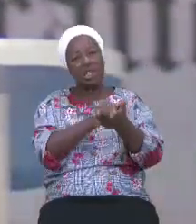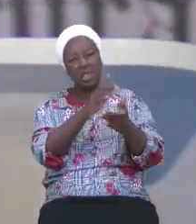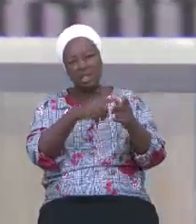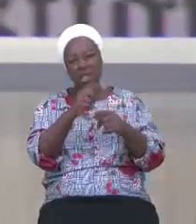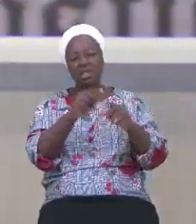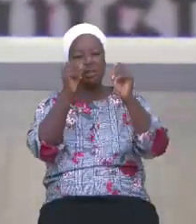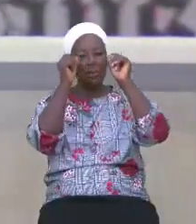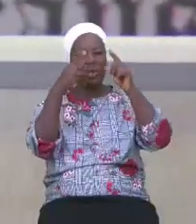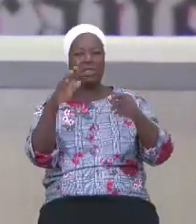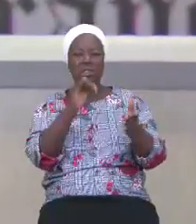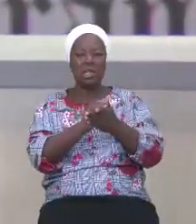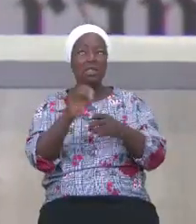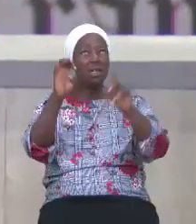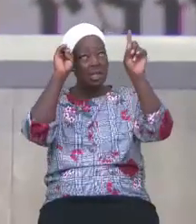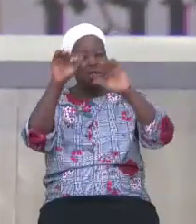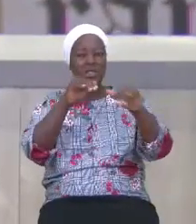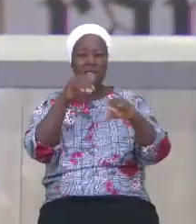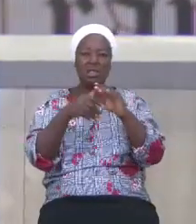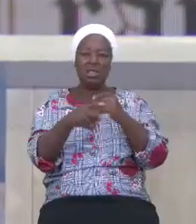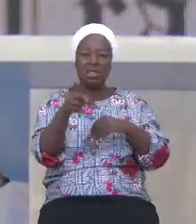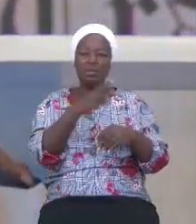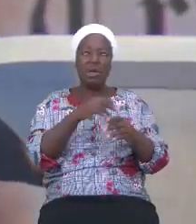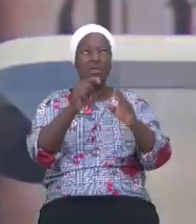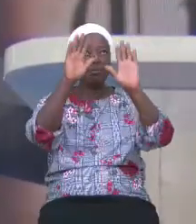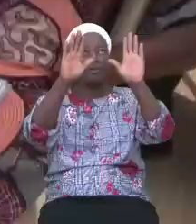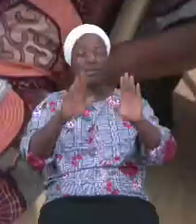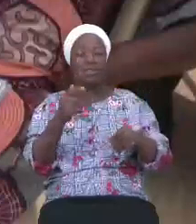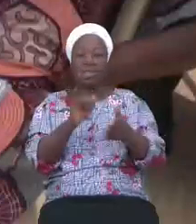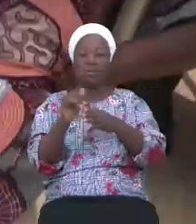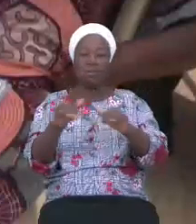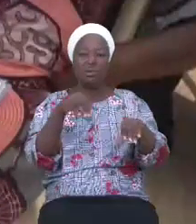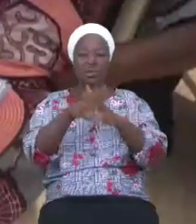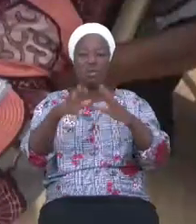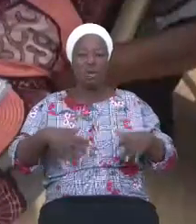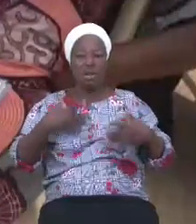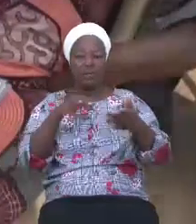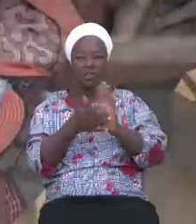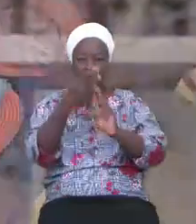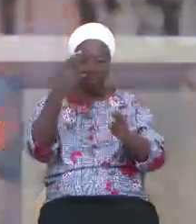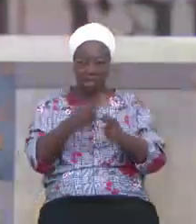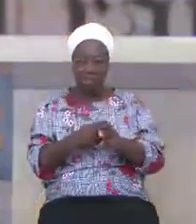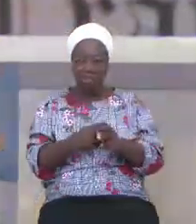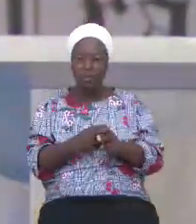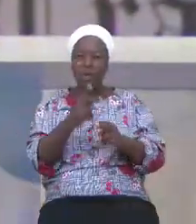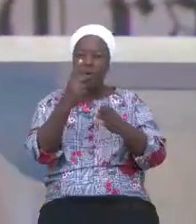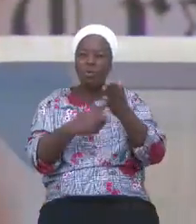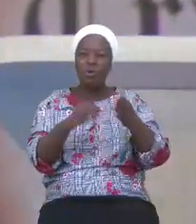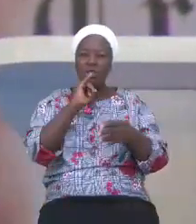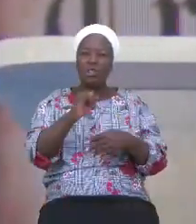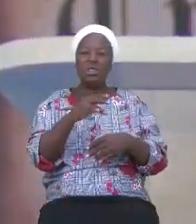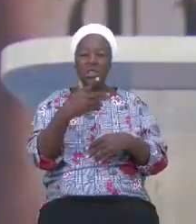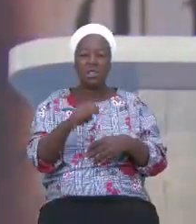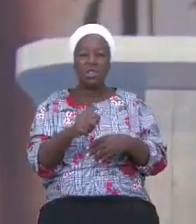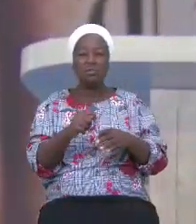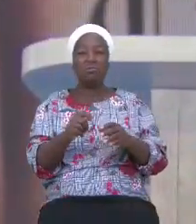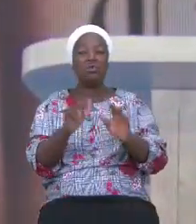he did in them, and the marvelous thing he will do in your life. What's the marvelous thing he's doing in our